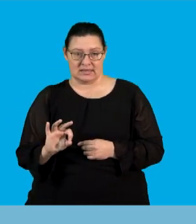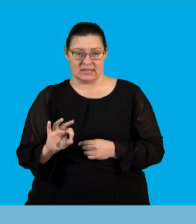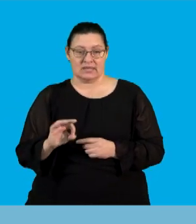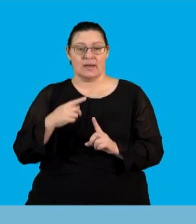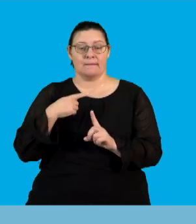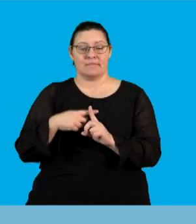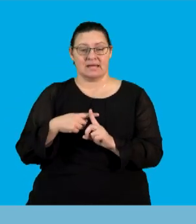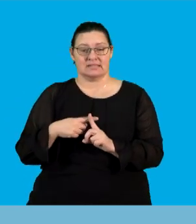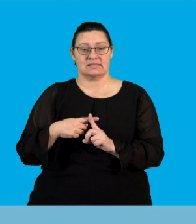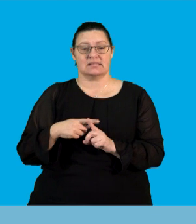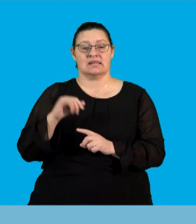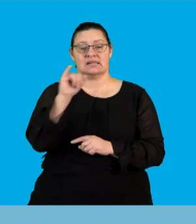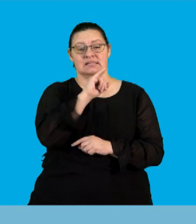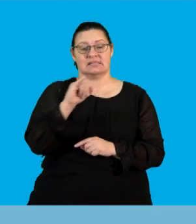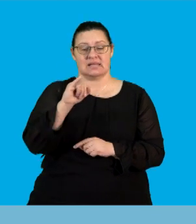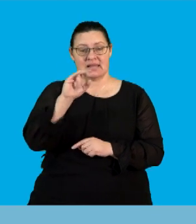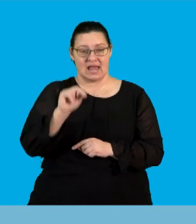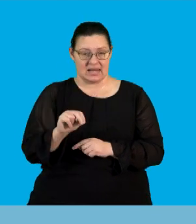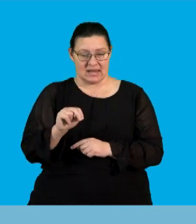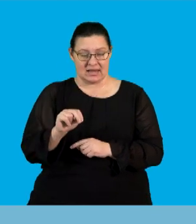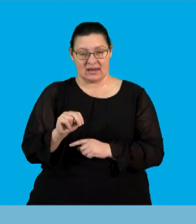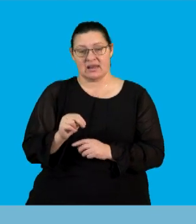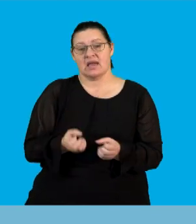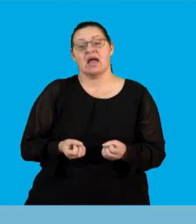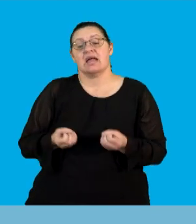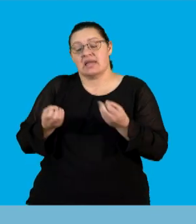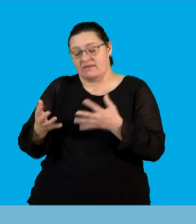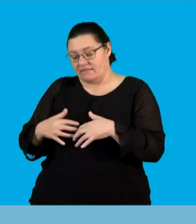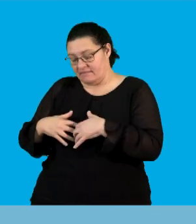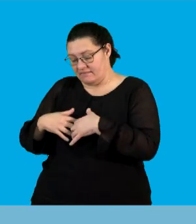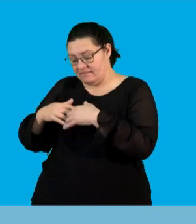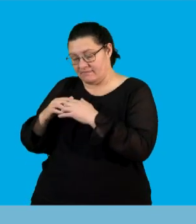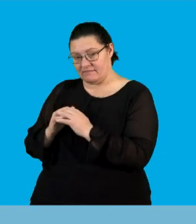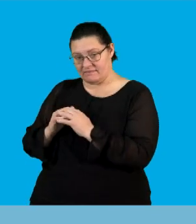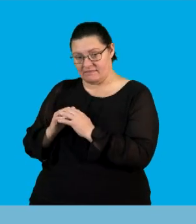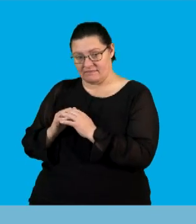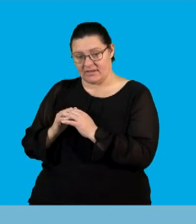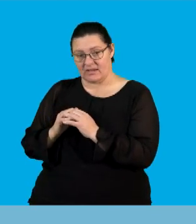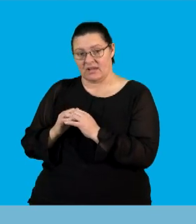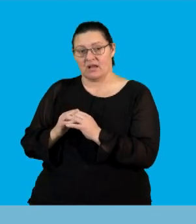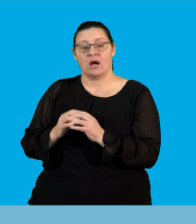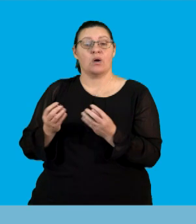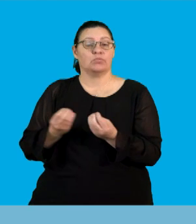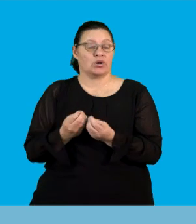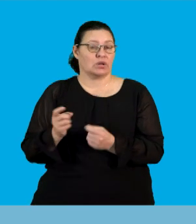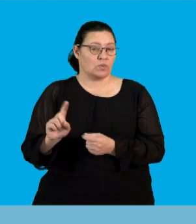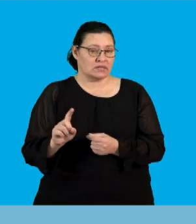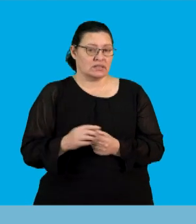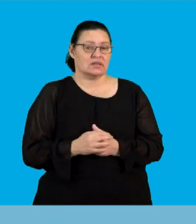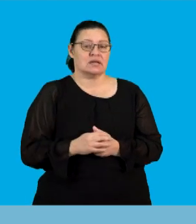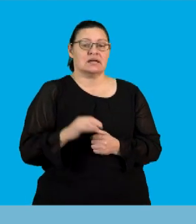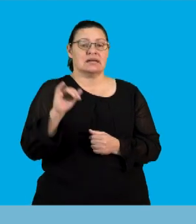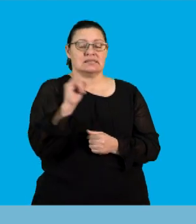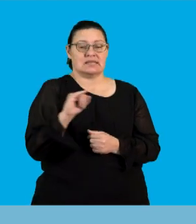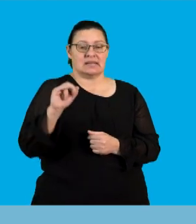H2SO3 plus zinc. This is going to react to form one of the products, and that is going to